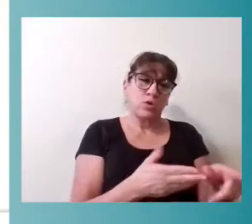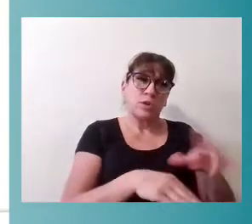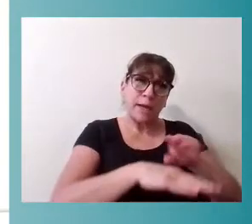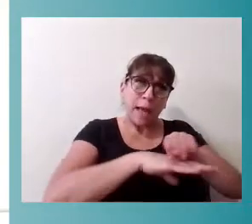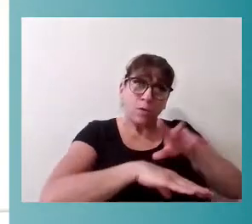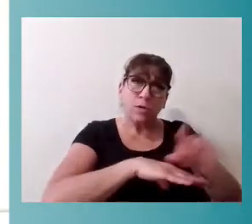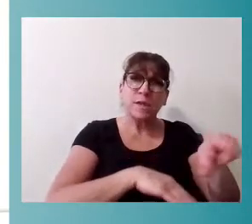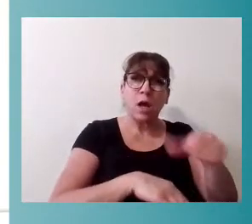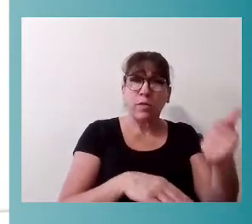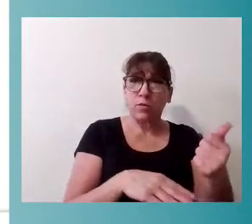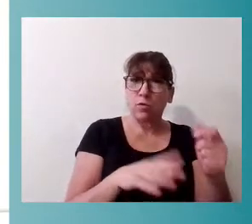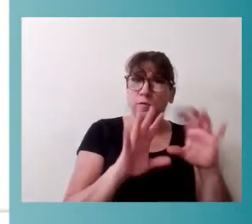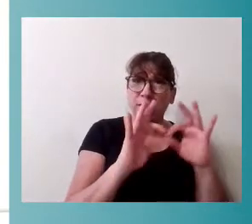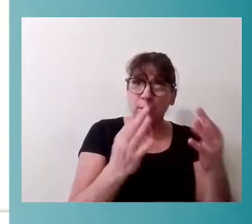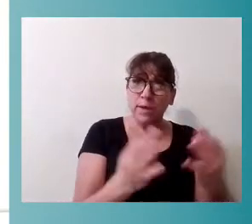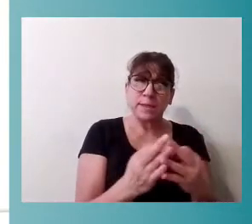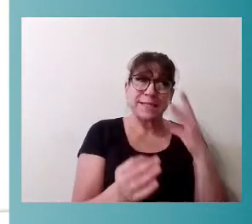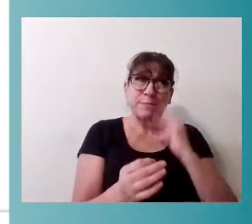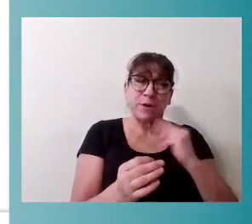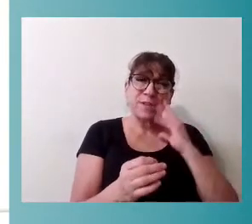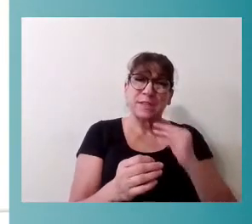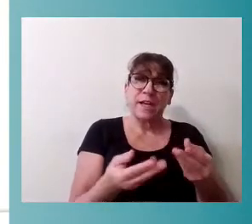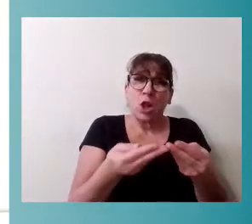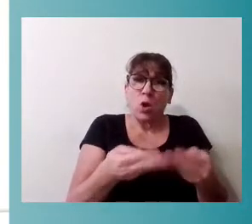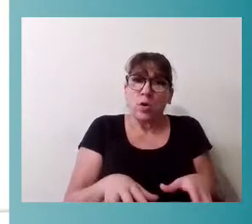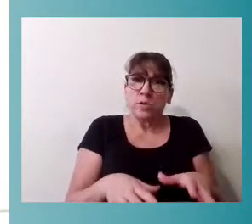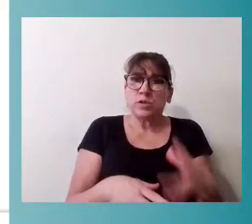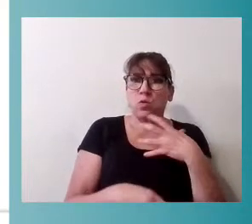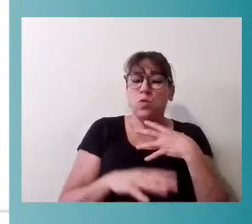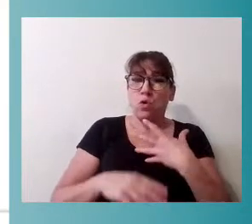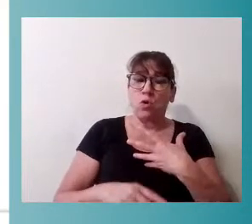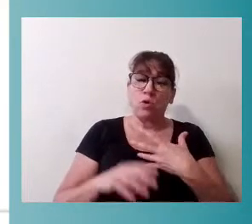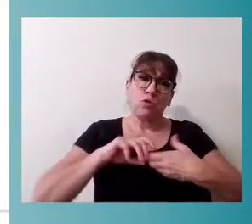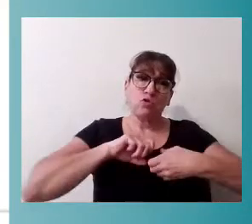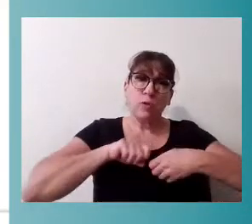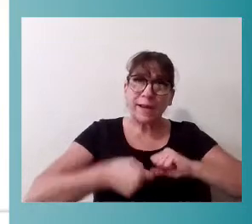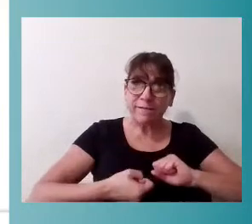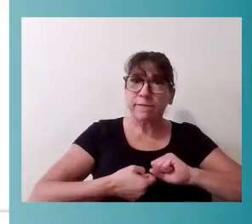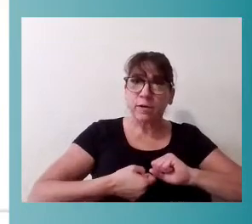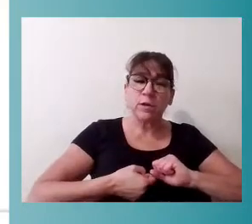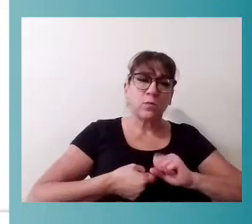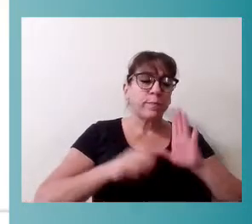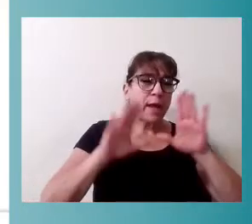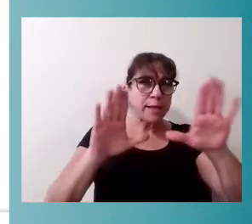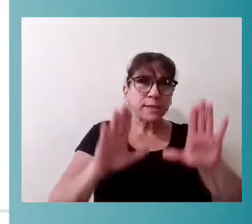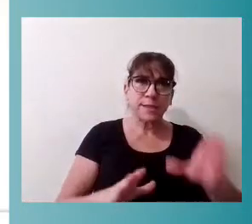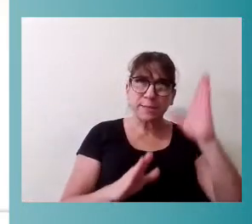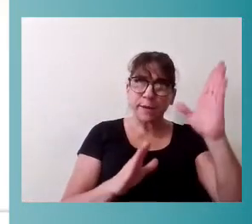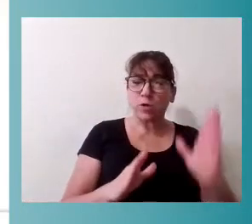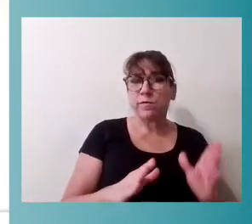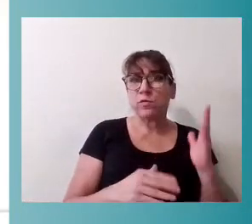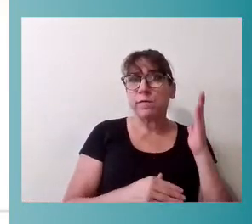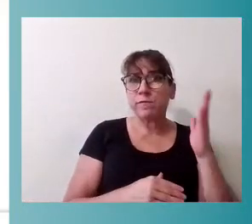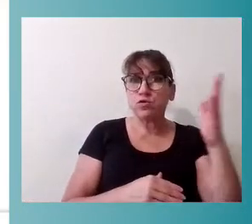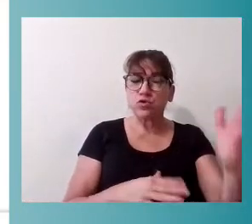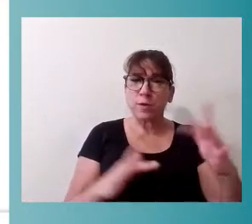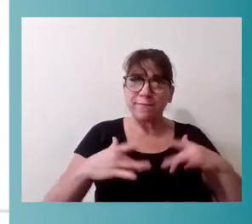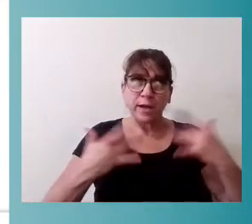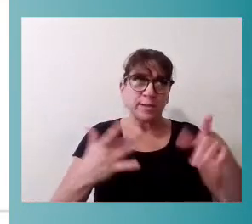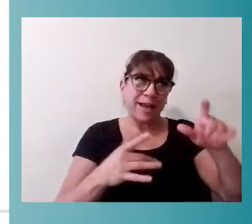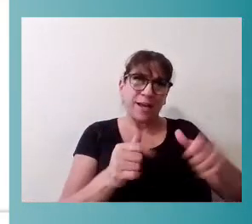grief and would be a terrific speaker for one of your future events. So, of course, I had to follow